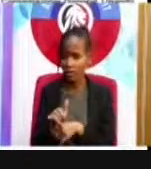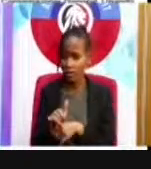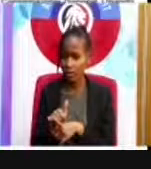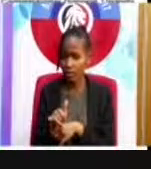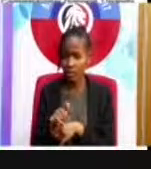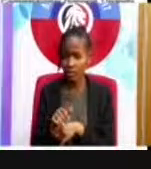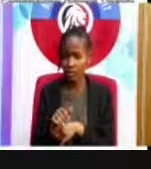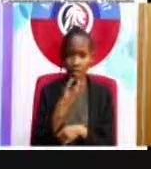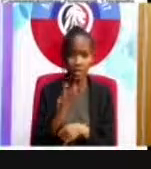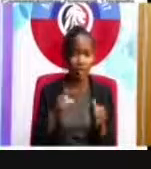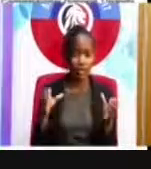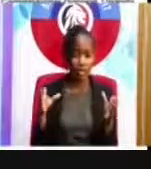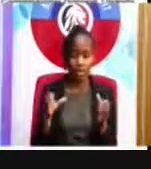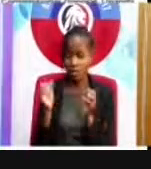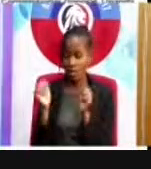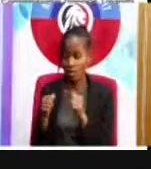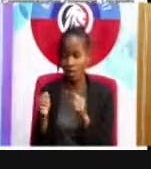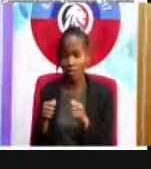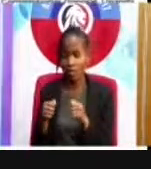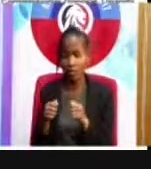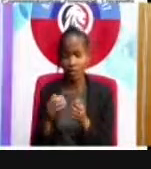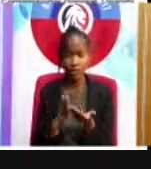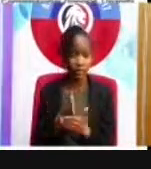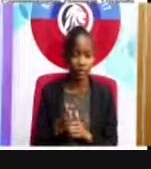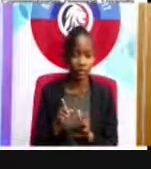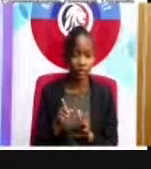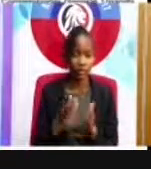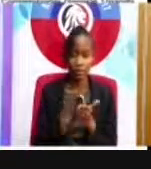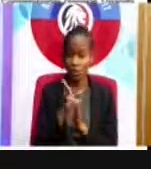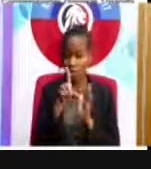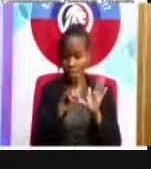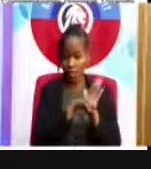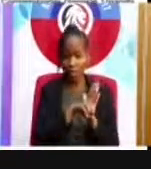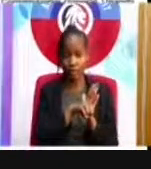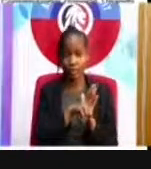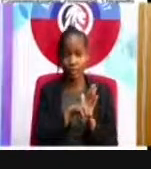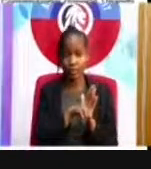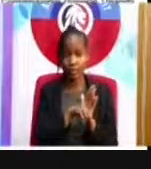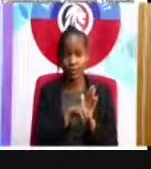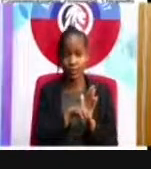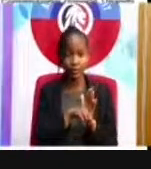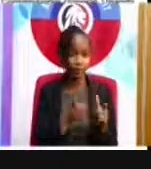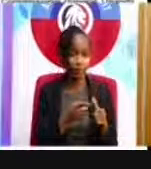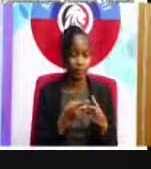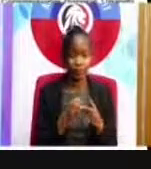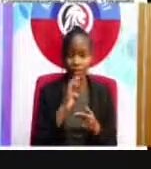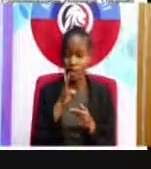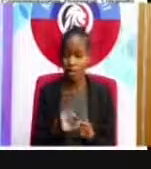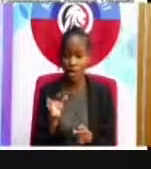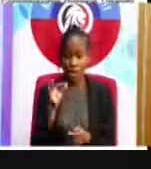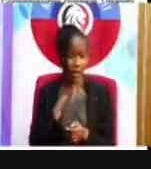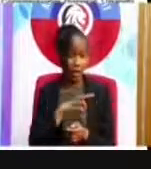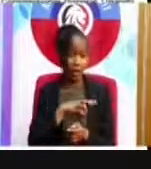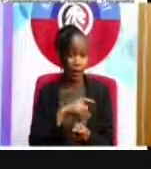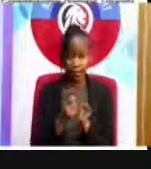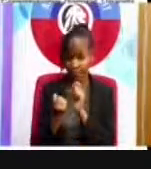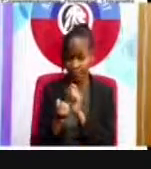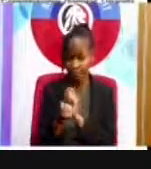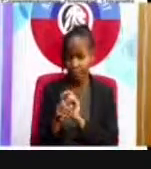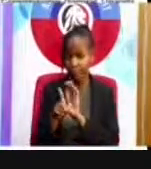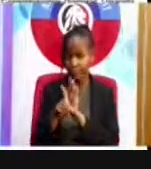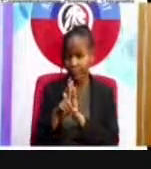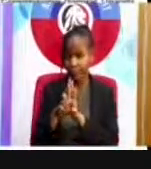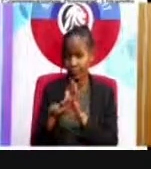are able through legal structures move their profits and shift it to low or no tax